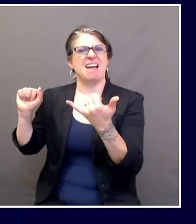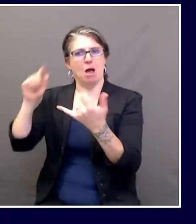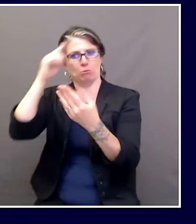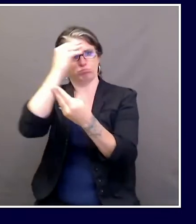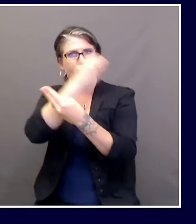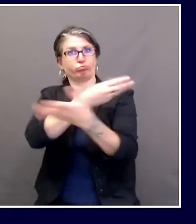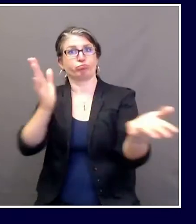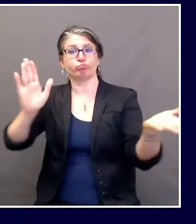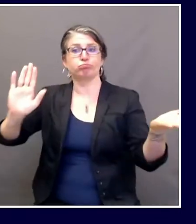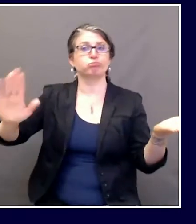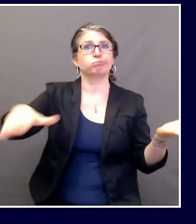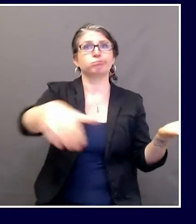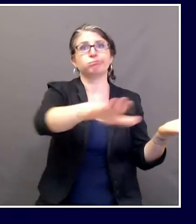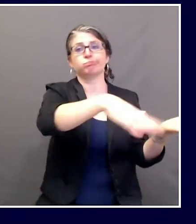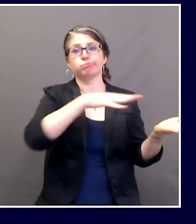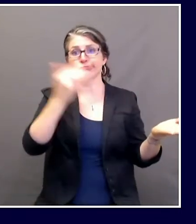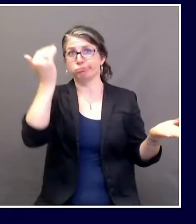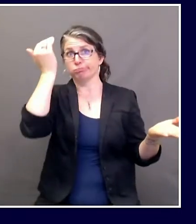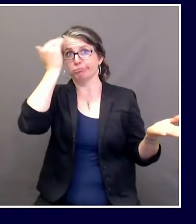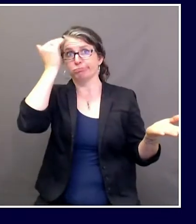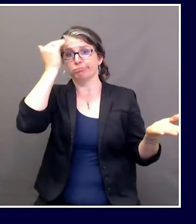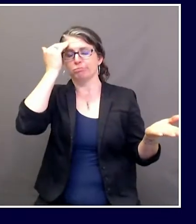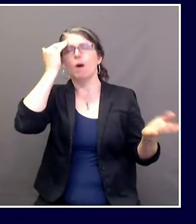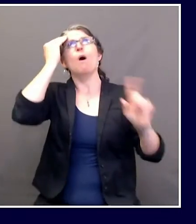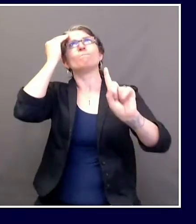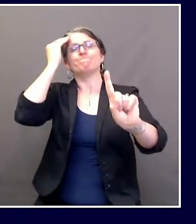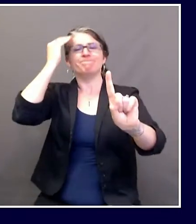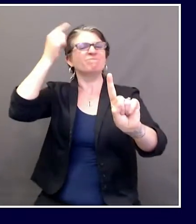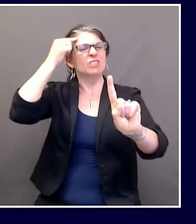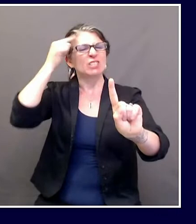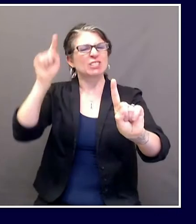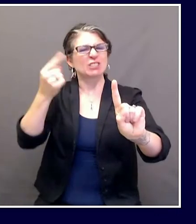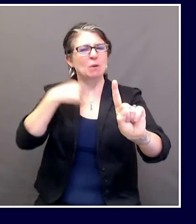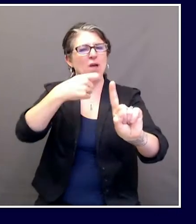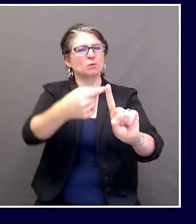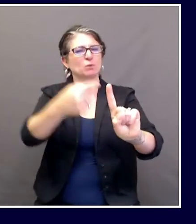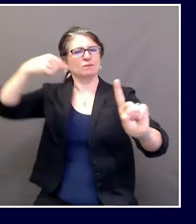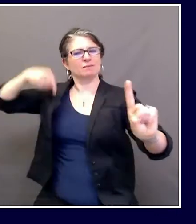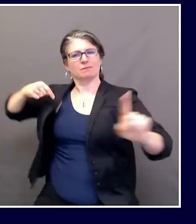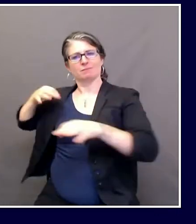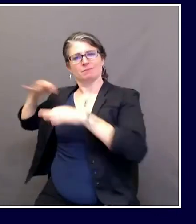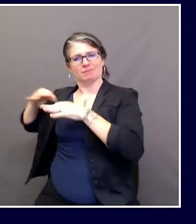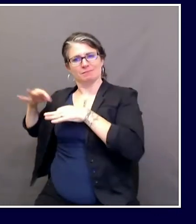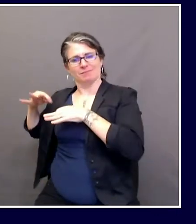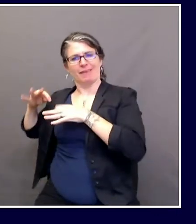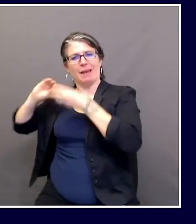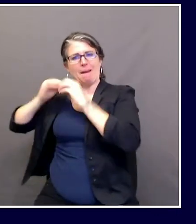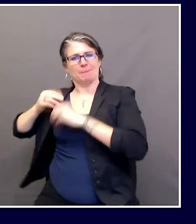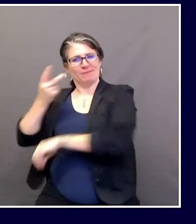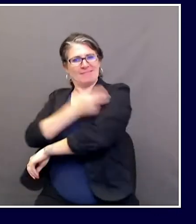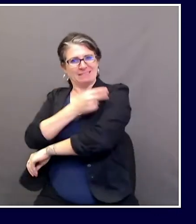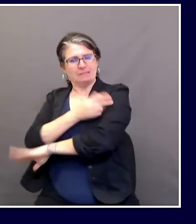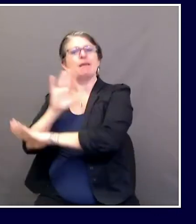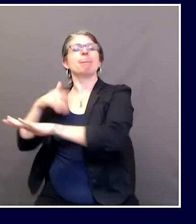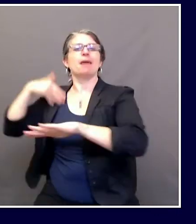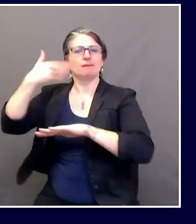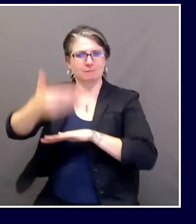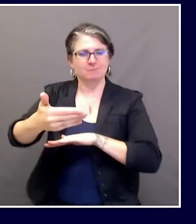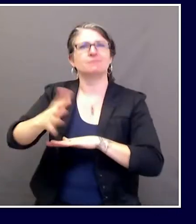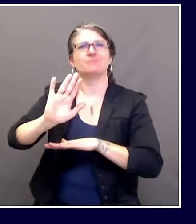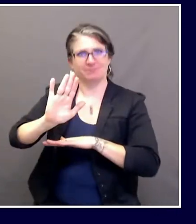just first for a couple of numbers, to date, the mobile vaccination unit has administered over